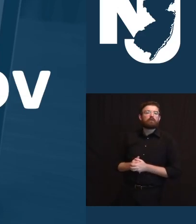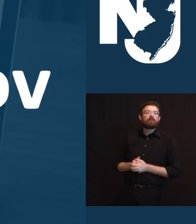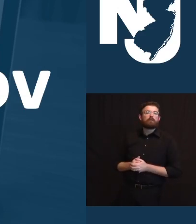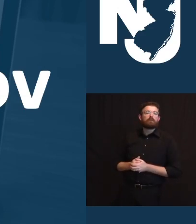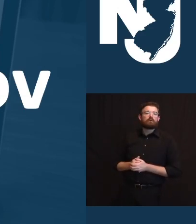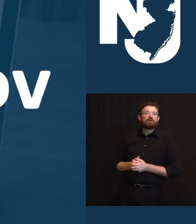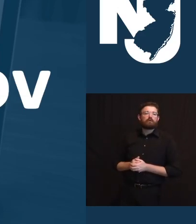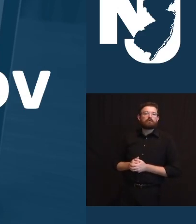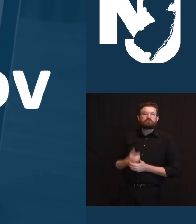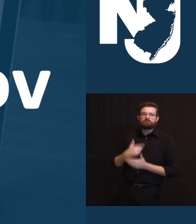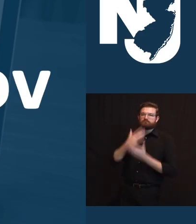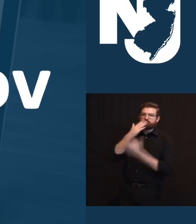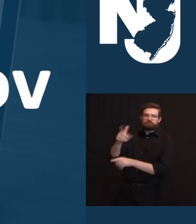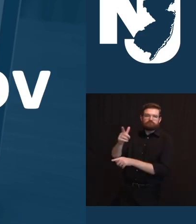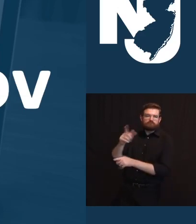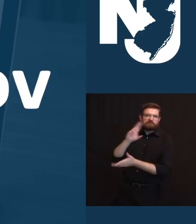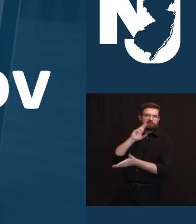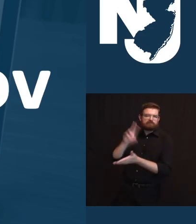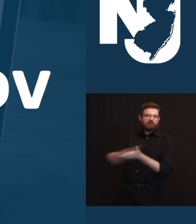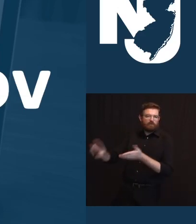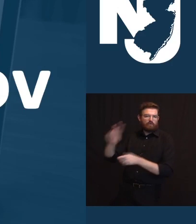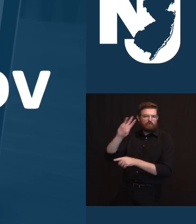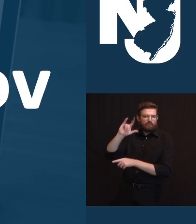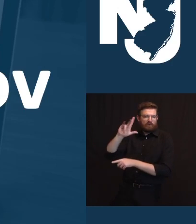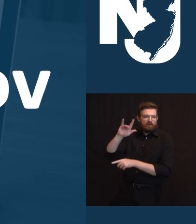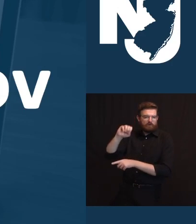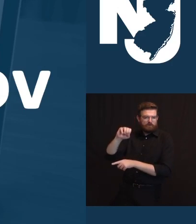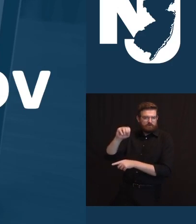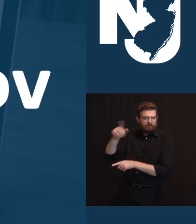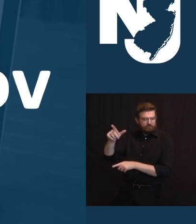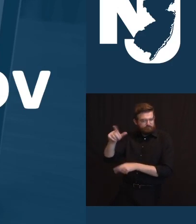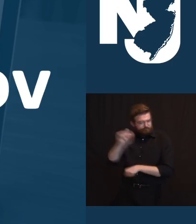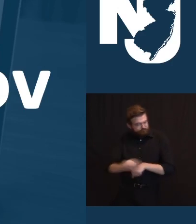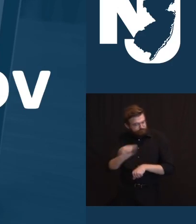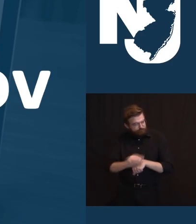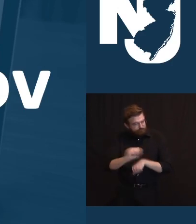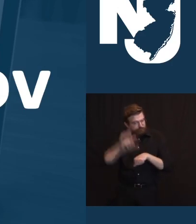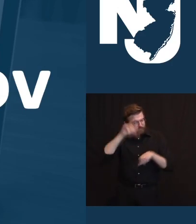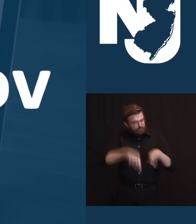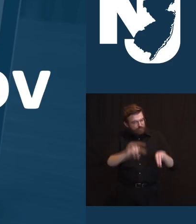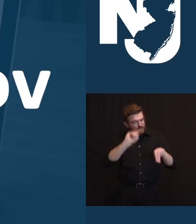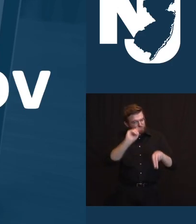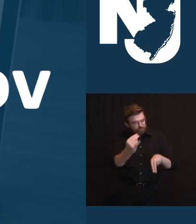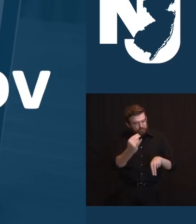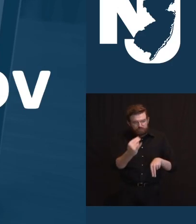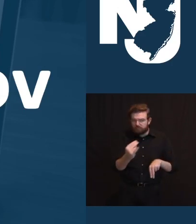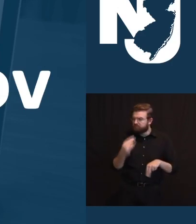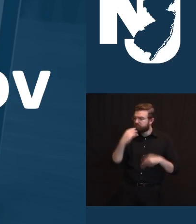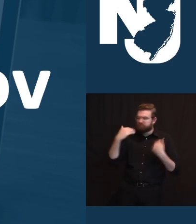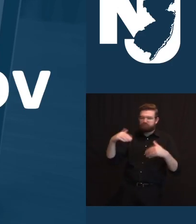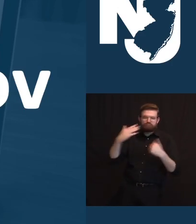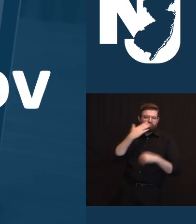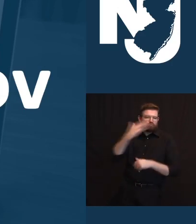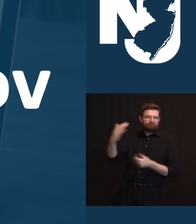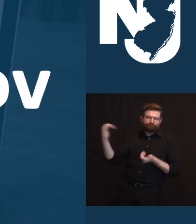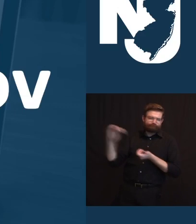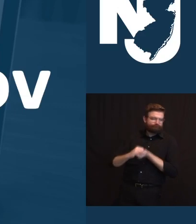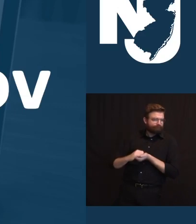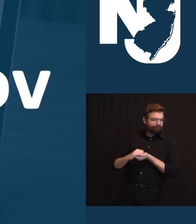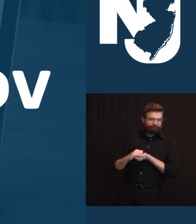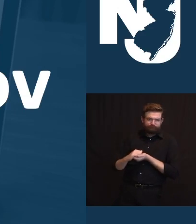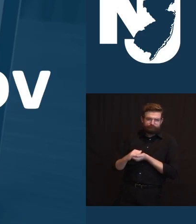paid to New Jersey throughout this pandemic. We could not have a better partner. He is not always he's not only always been just a phone call